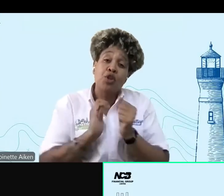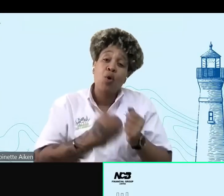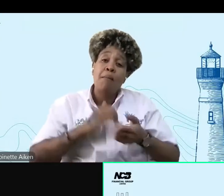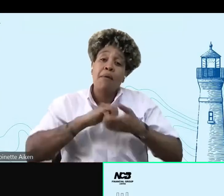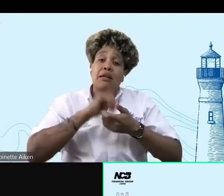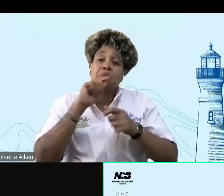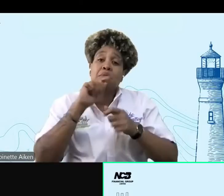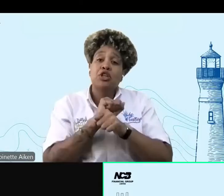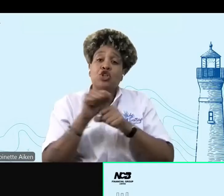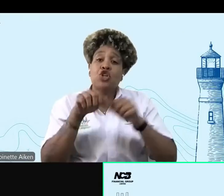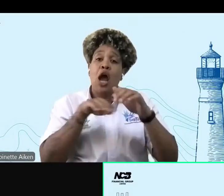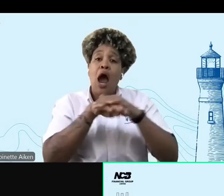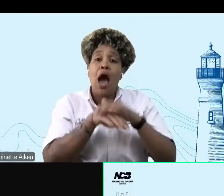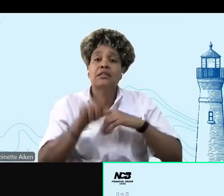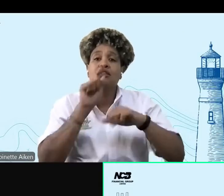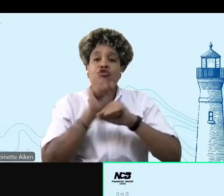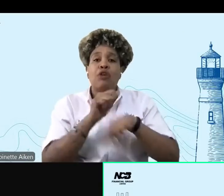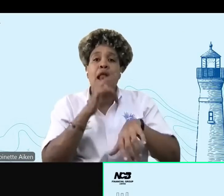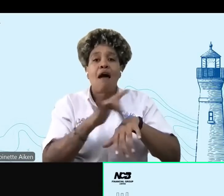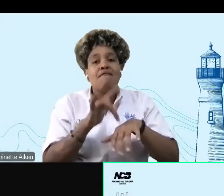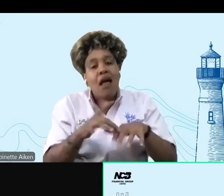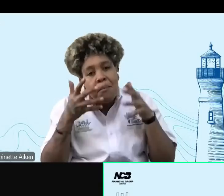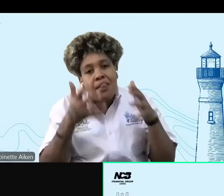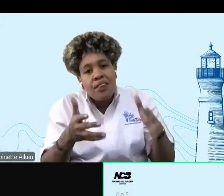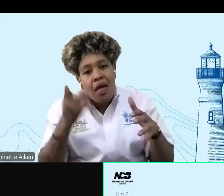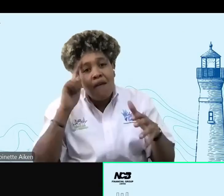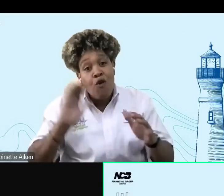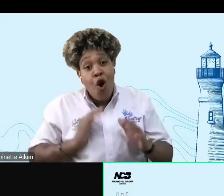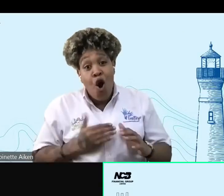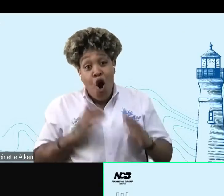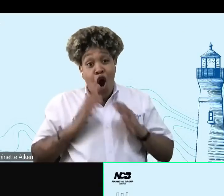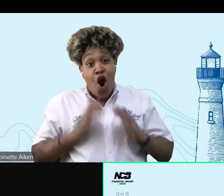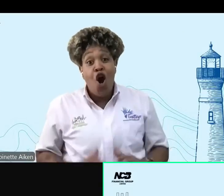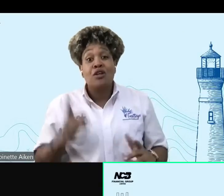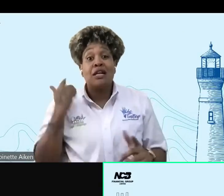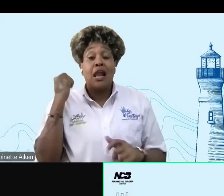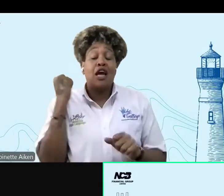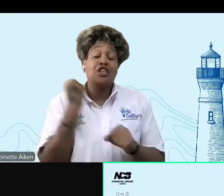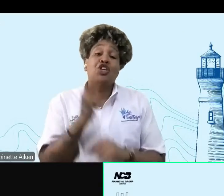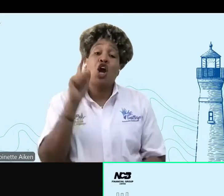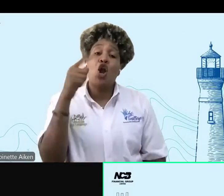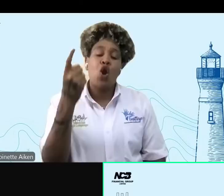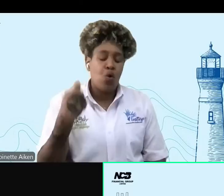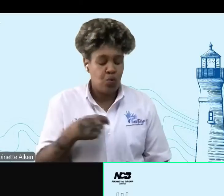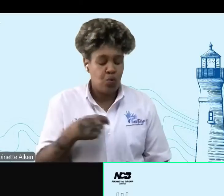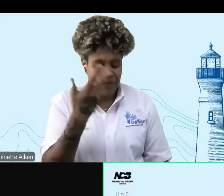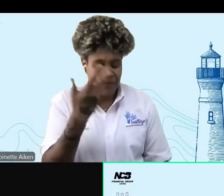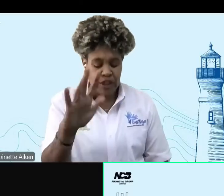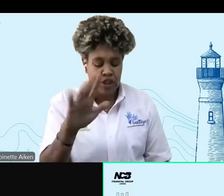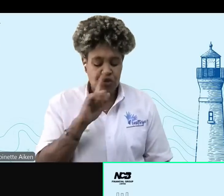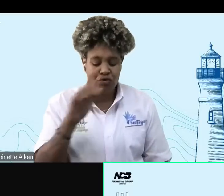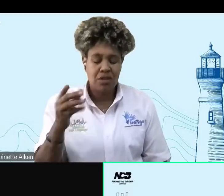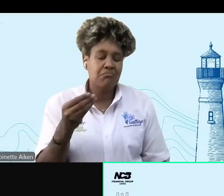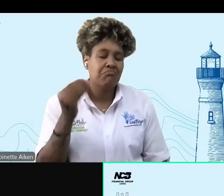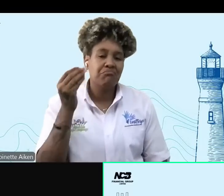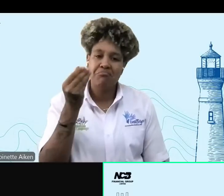to ensure that access is available for our customers. Last year alone, we would have dispensed